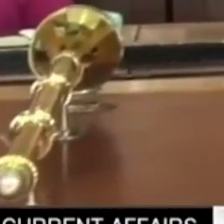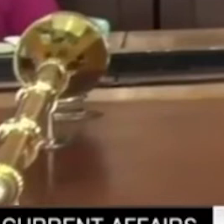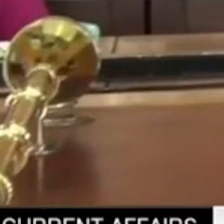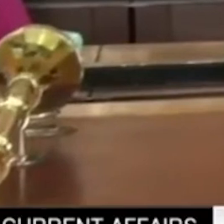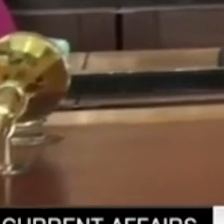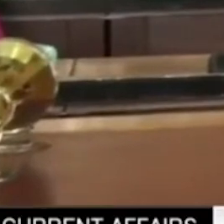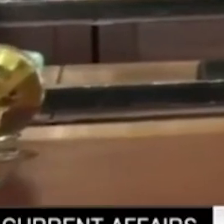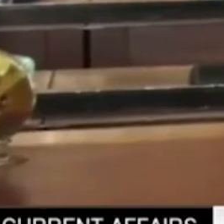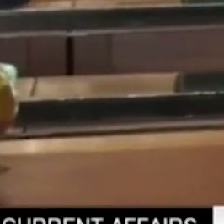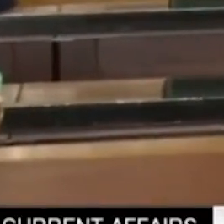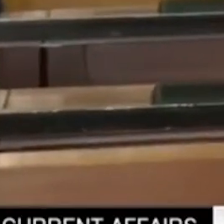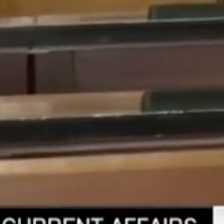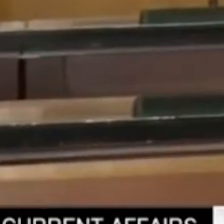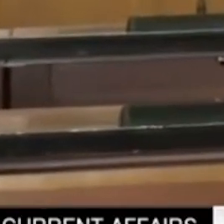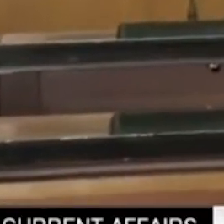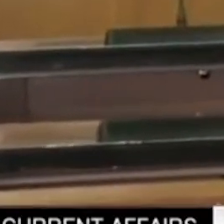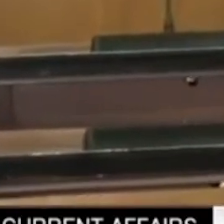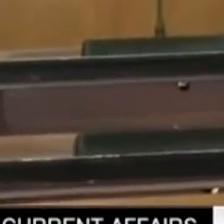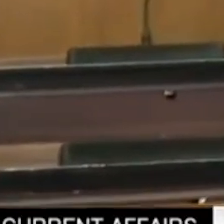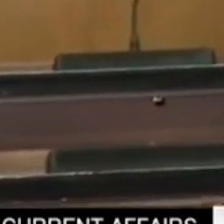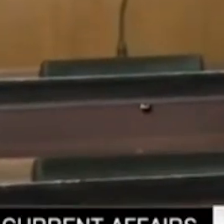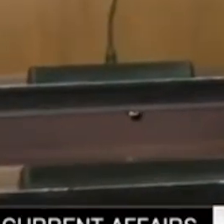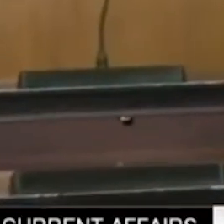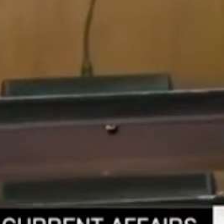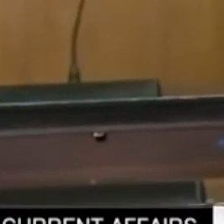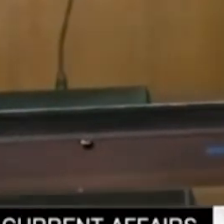COVID-19 vaccination, is